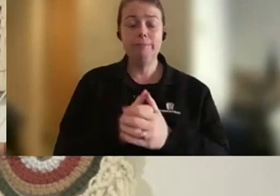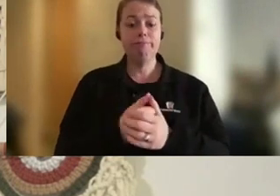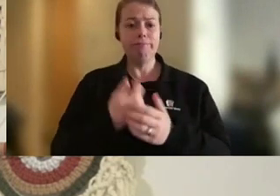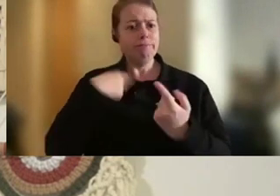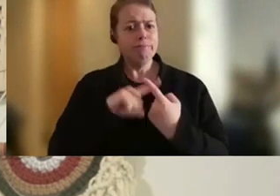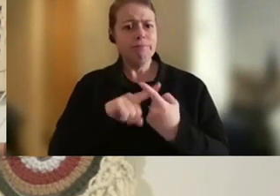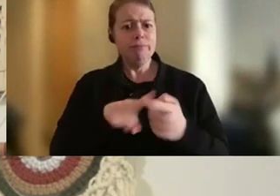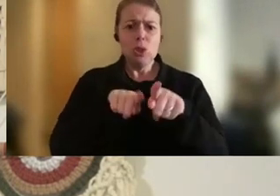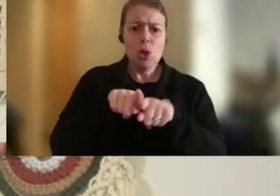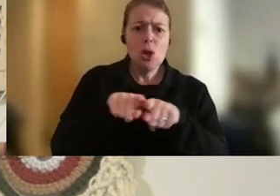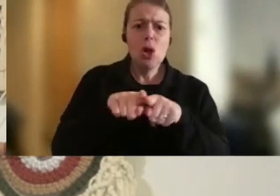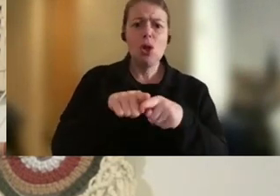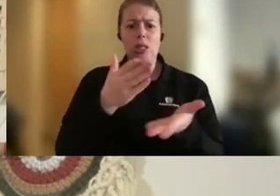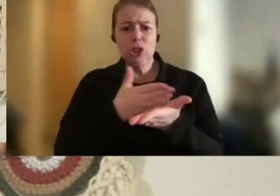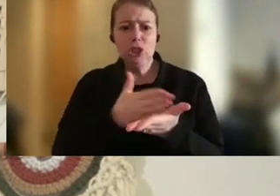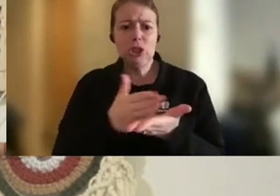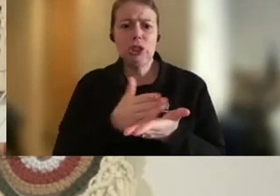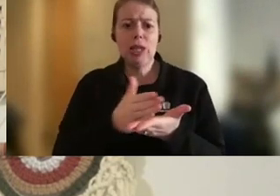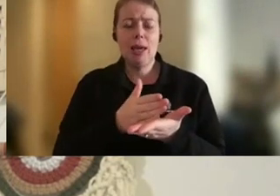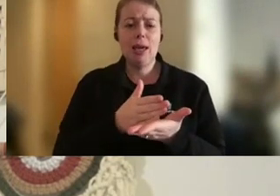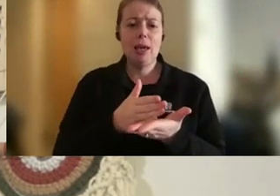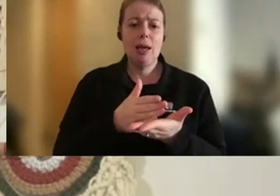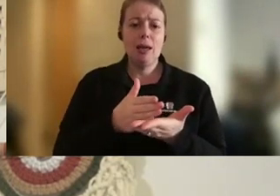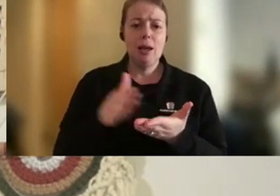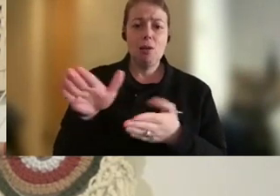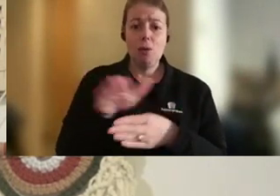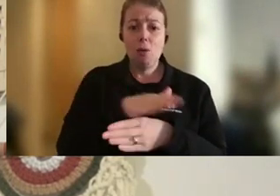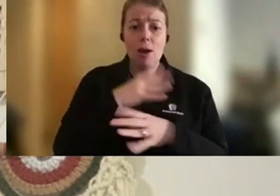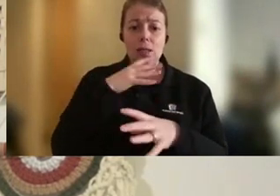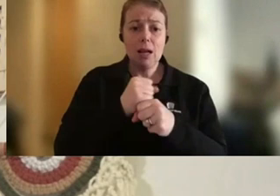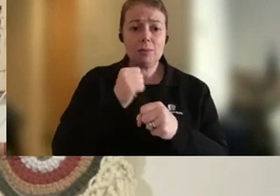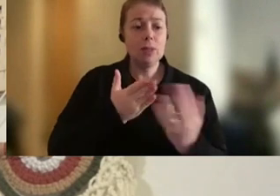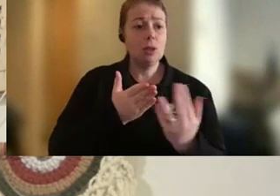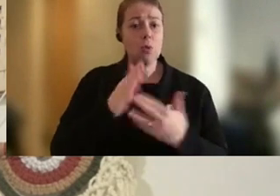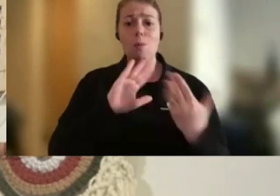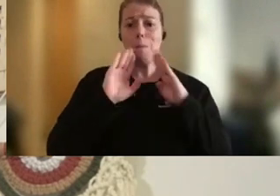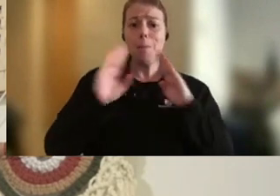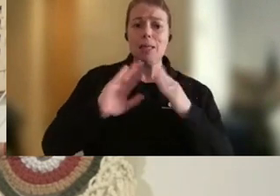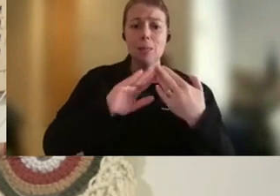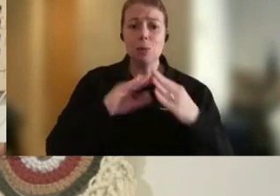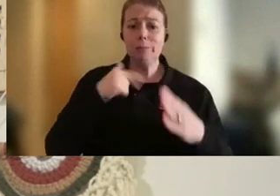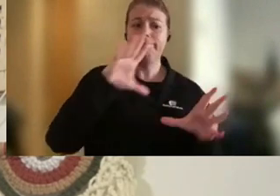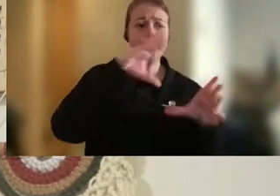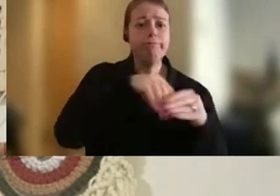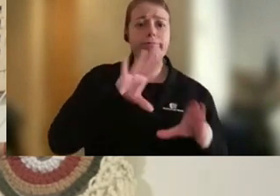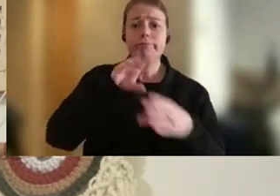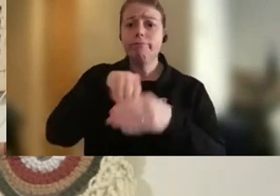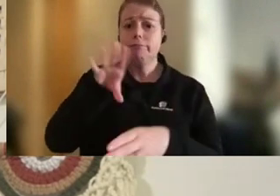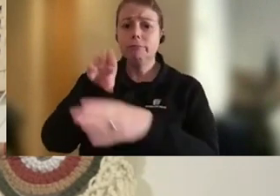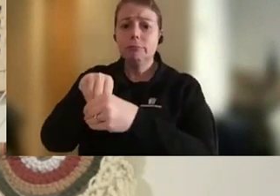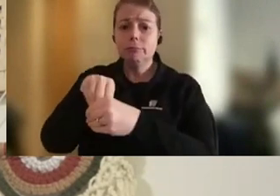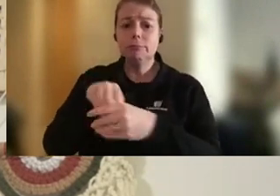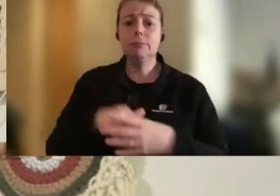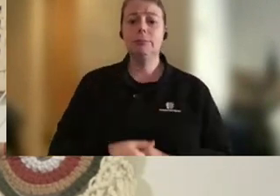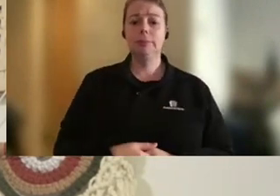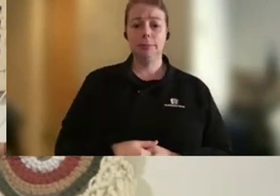all around government through the amazing communities that I've been involved with. There's